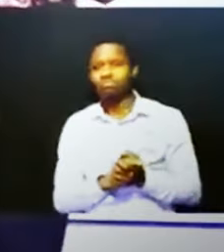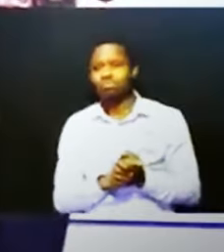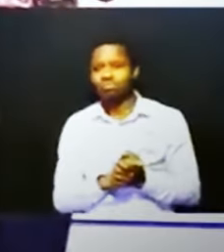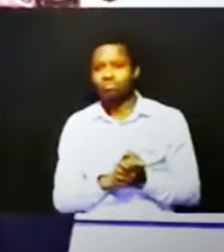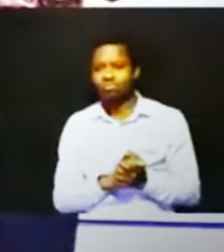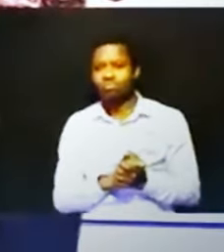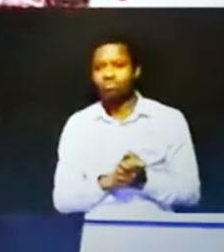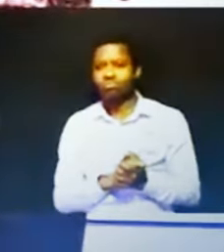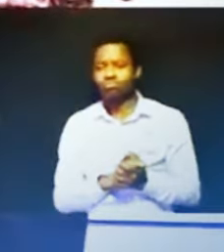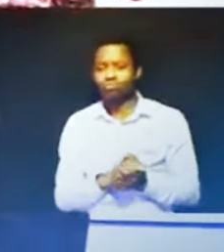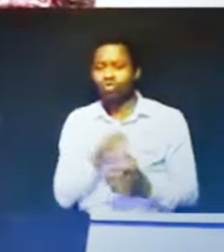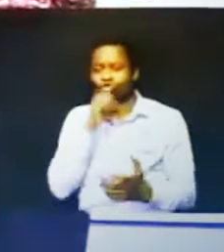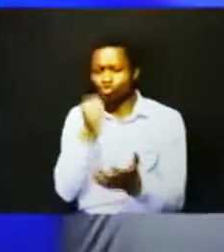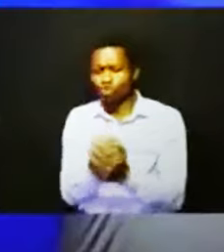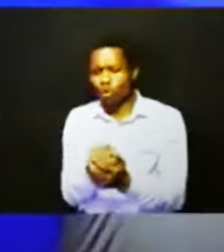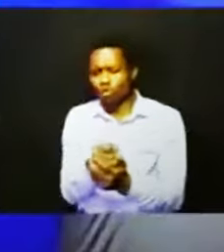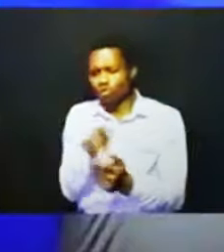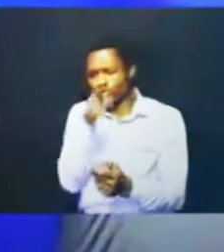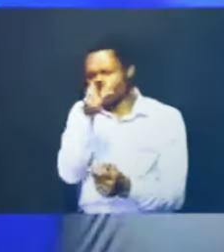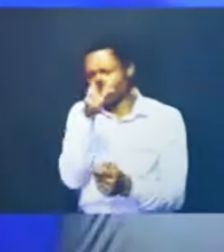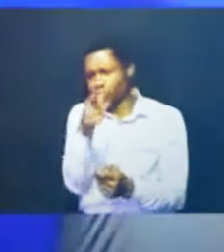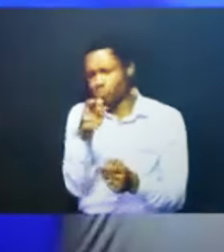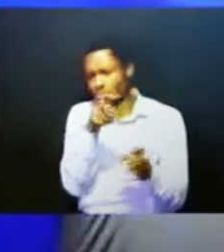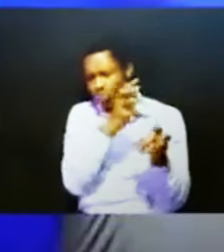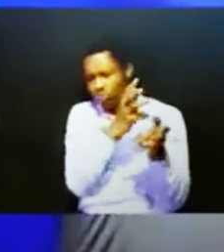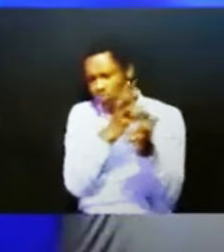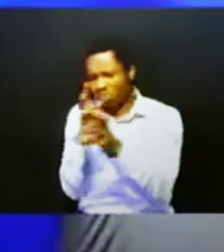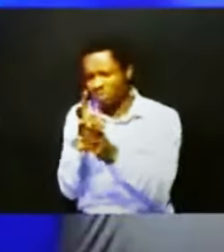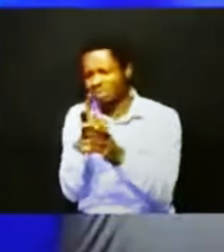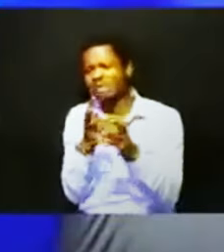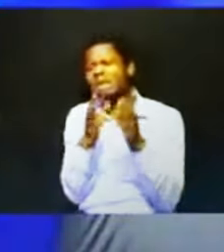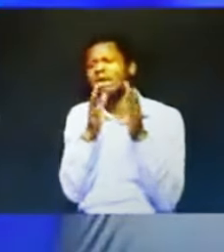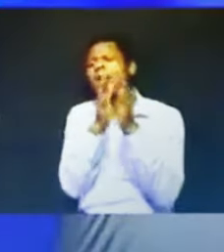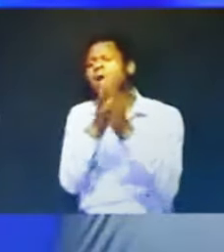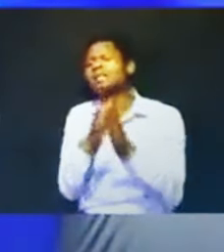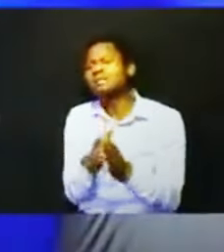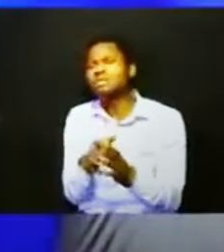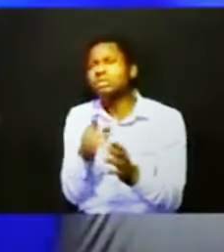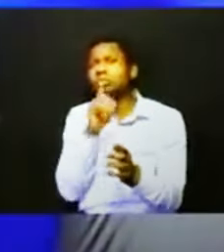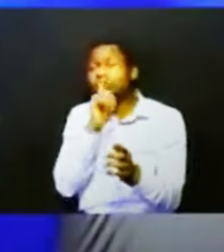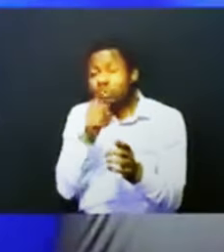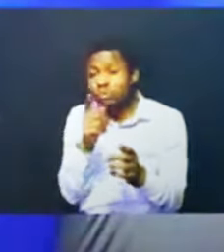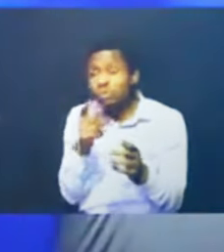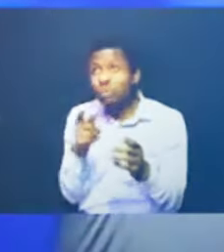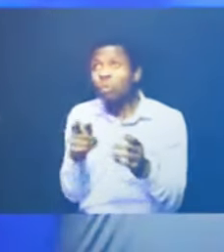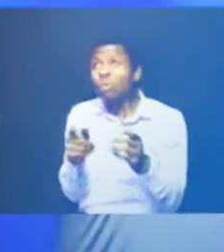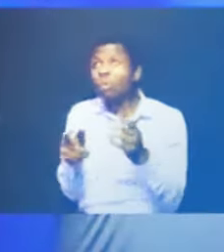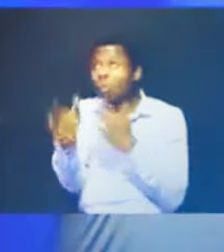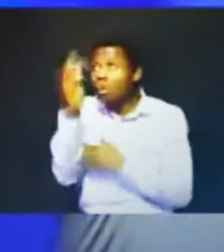someone is listening to me who is also asking whether God is still